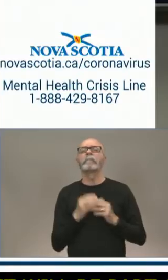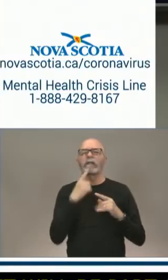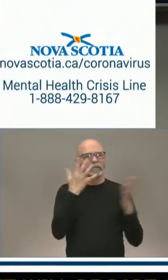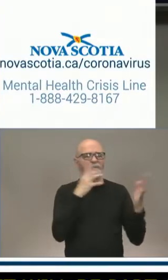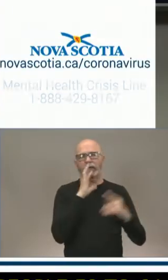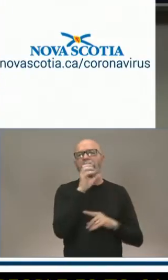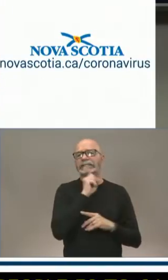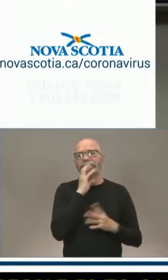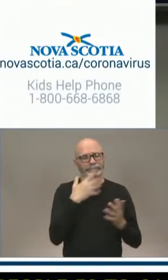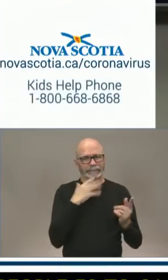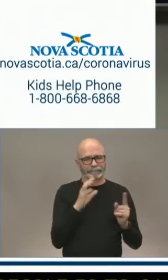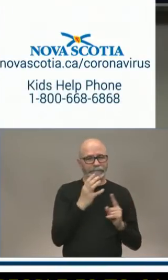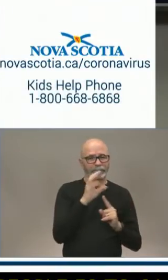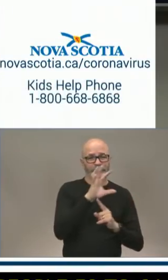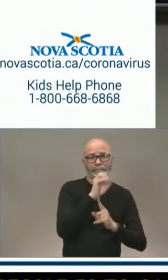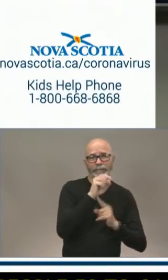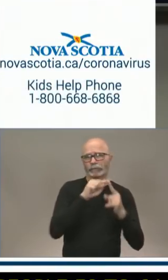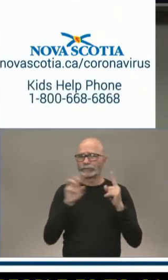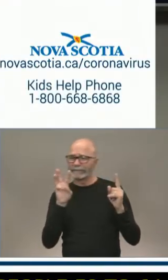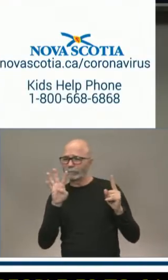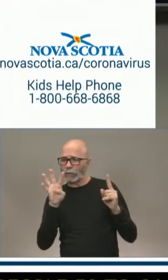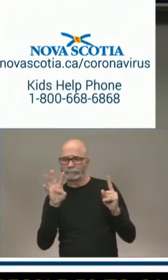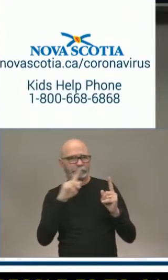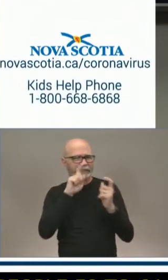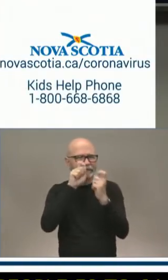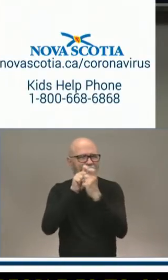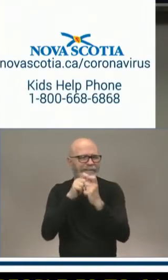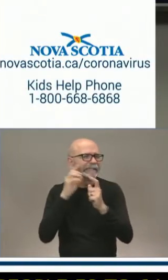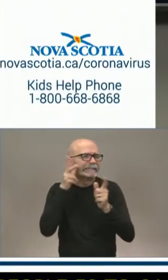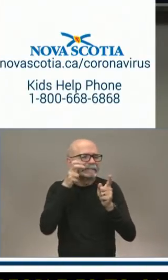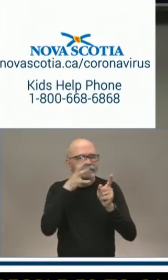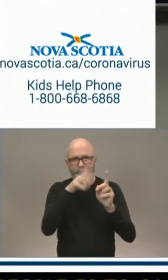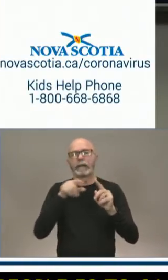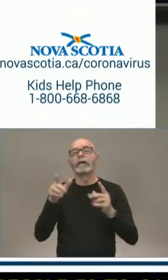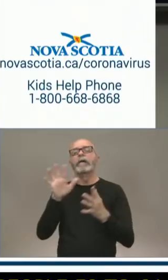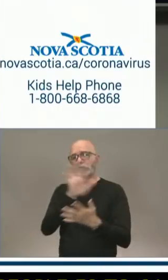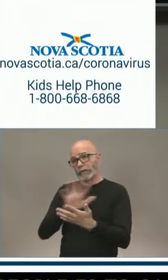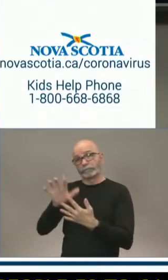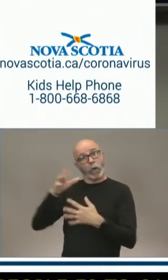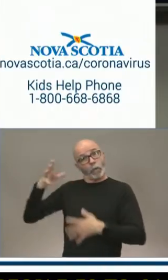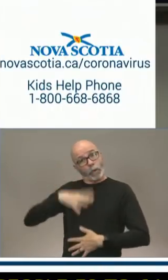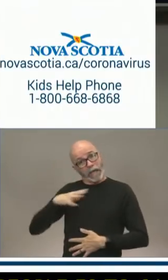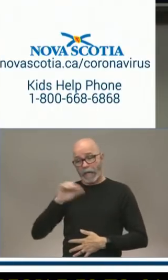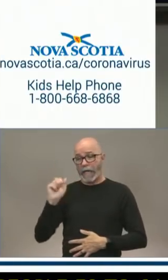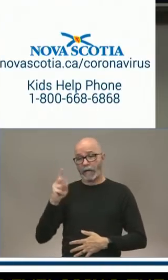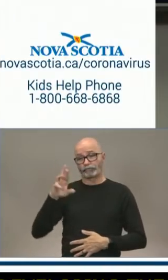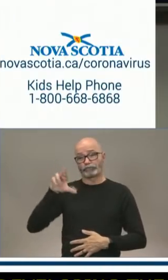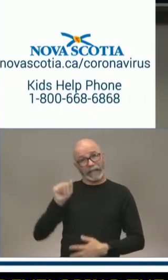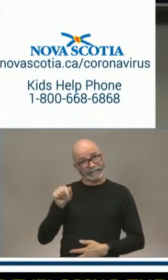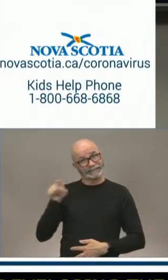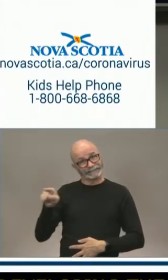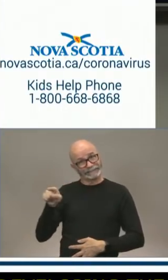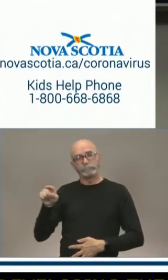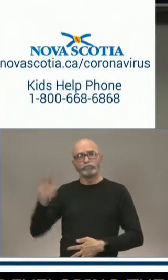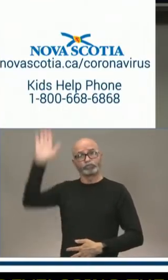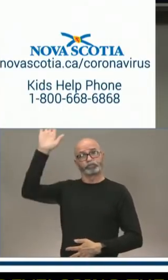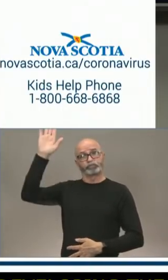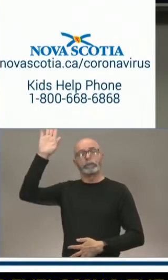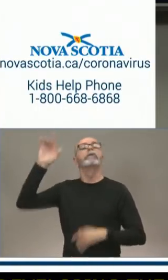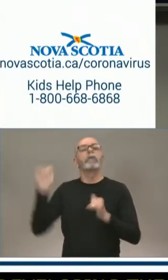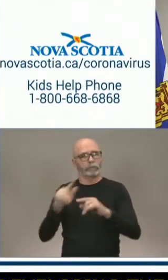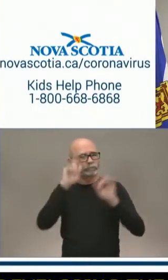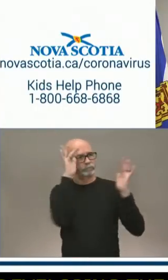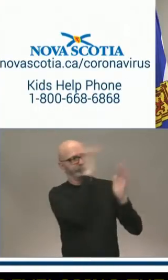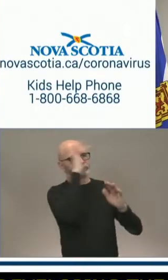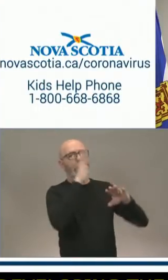choice. If they choose for AstraZeneca, then they'll be able to go online and book the information, one of those AstraZeneca clinics. Next,